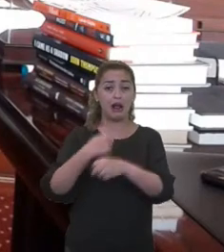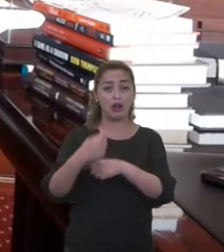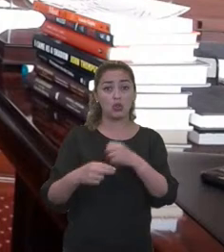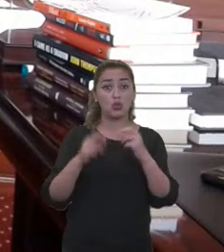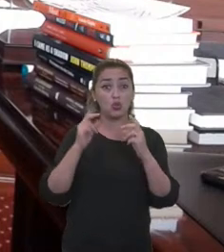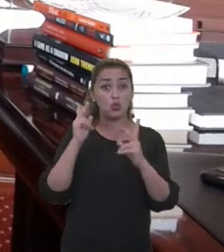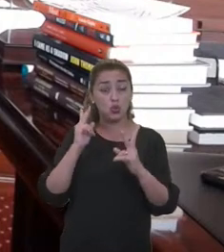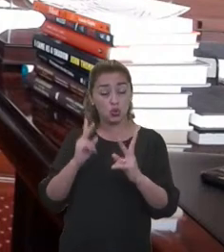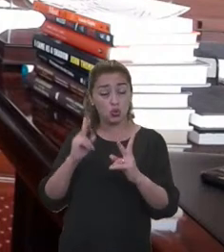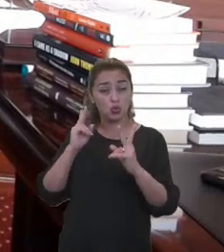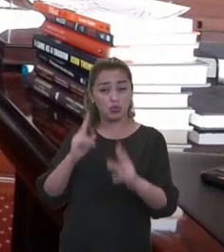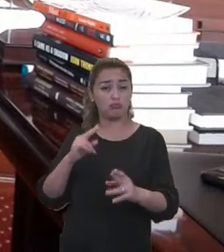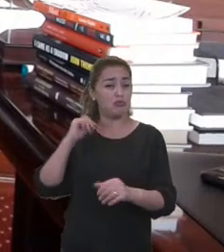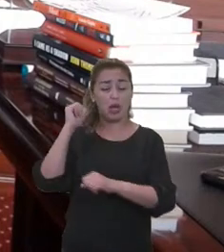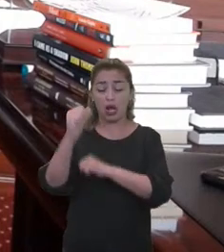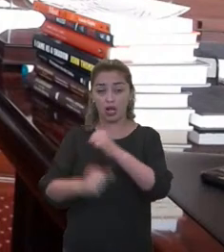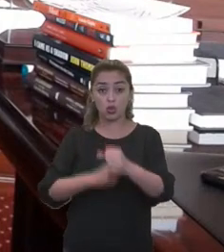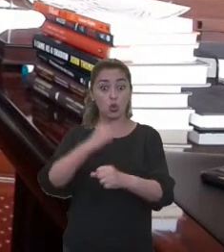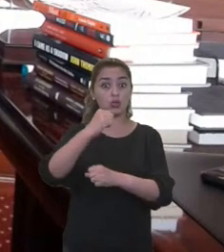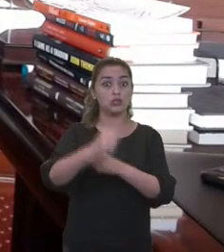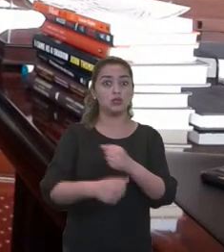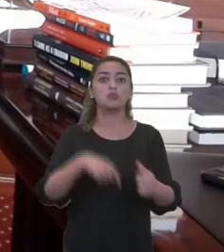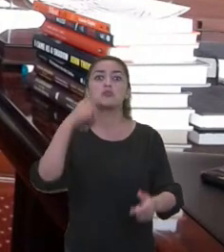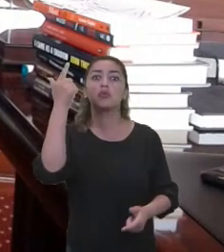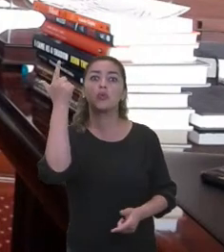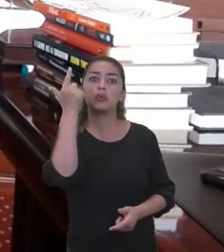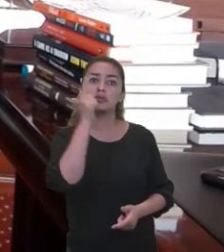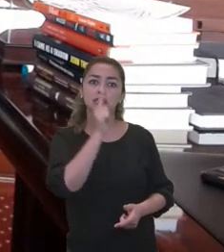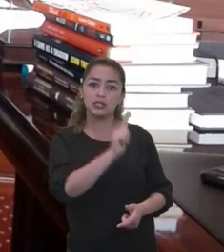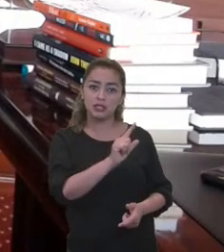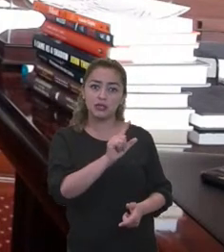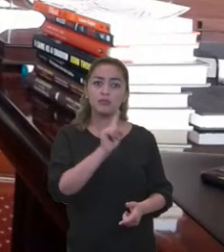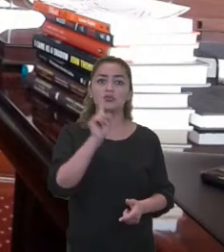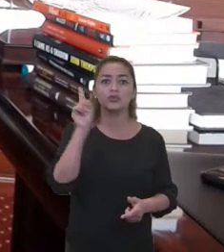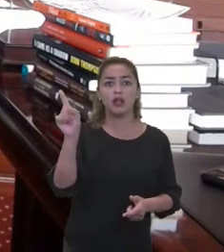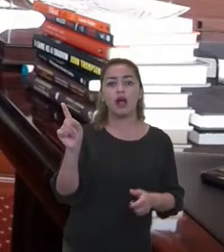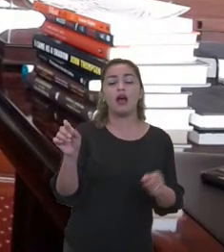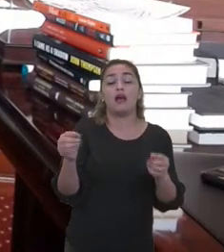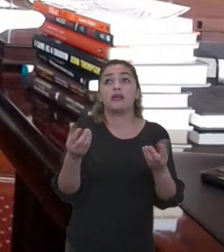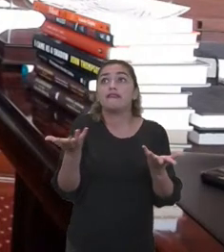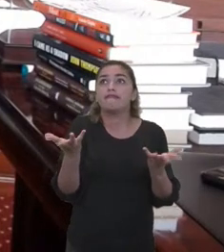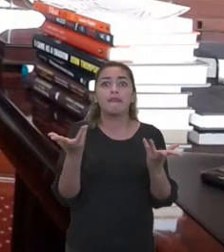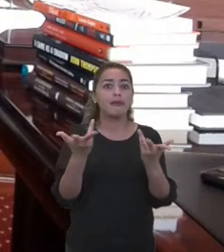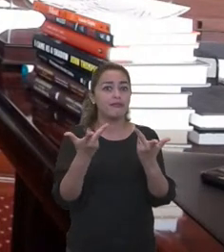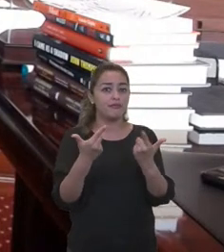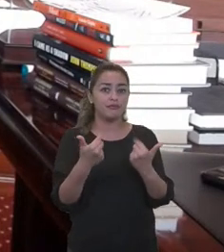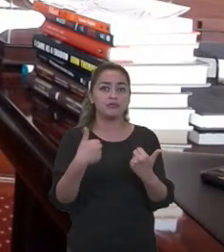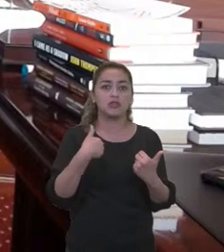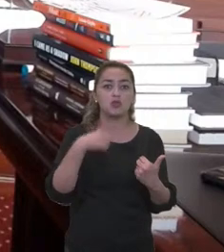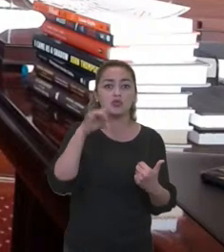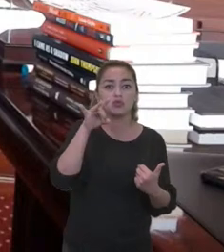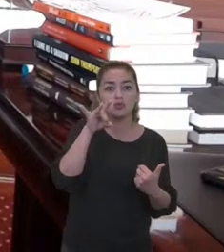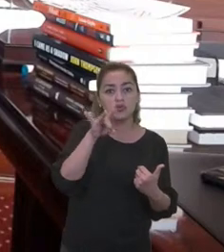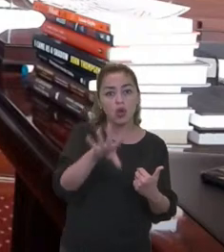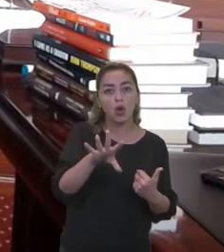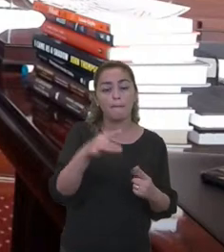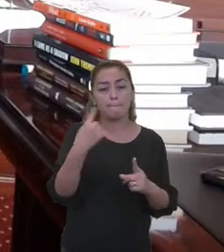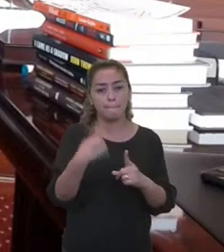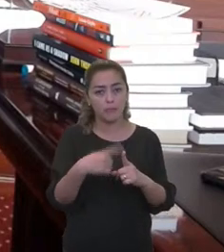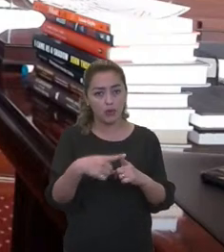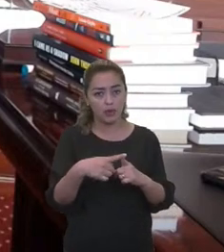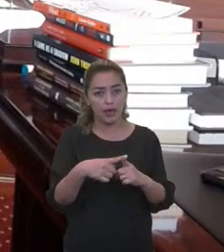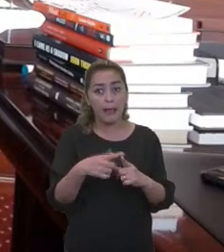Vegas Raiders, and as of 2 weeks ago, the Denver Broncos. And it's not just because it's now the cool thing to do to hire Black people.